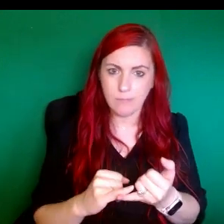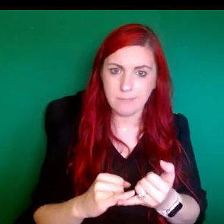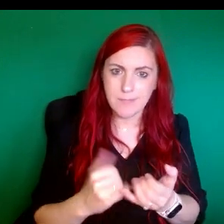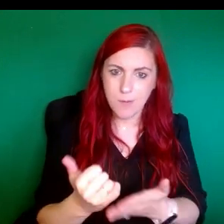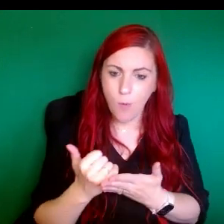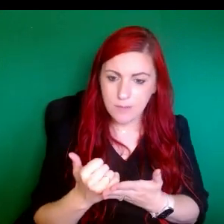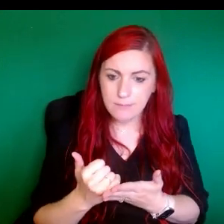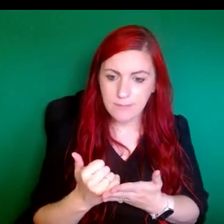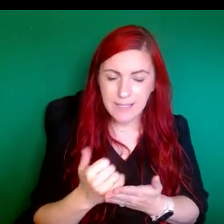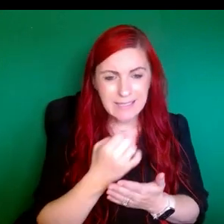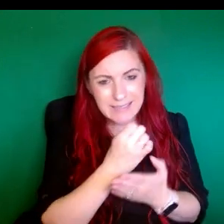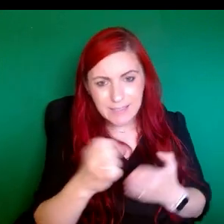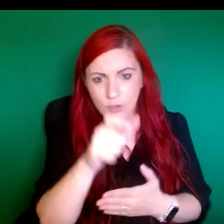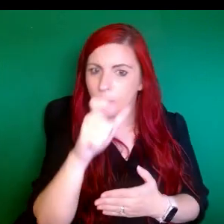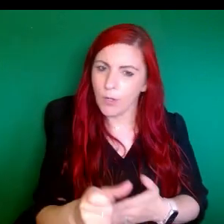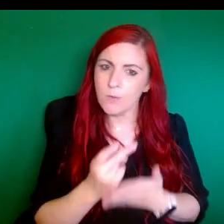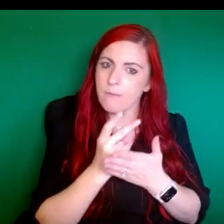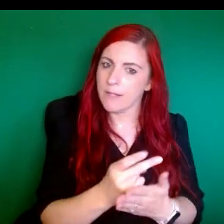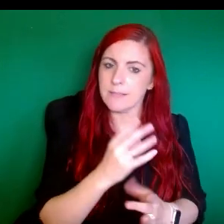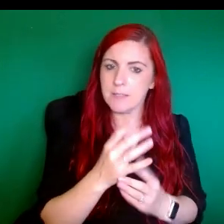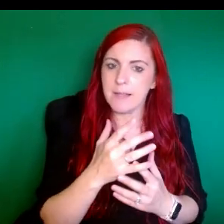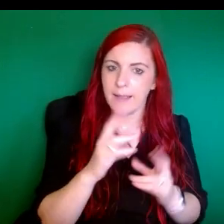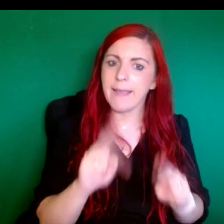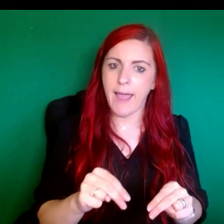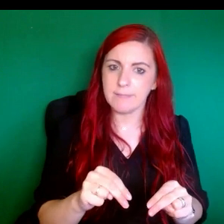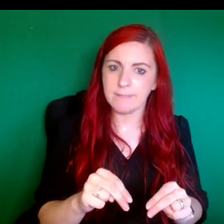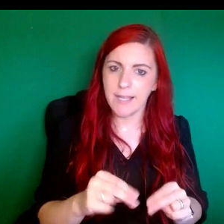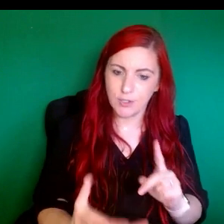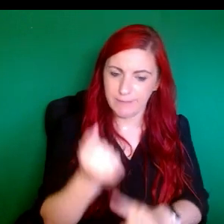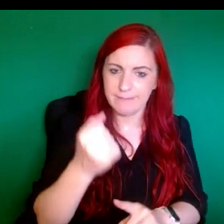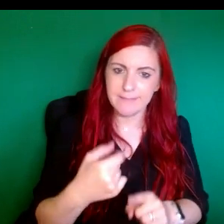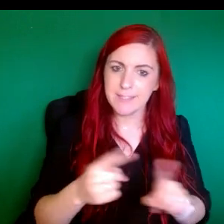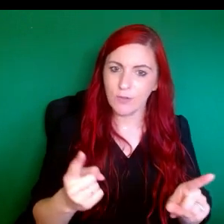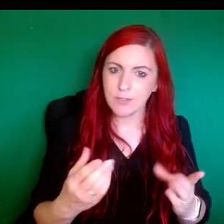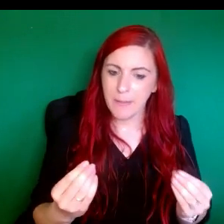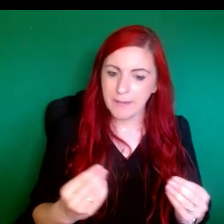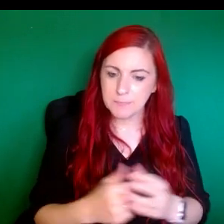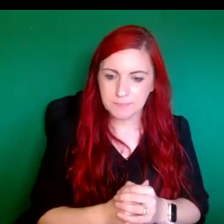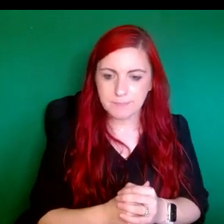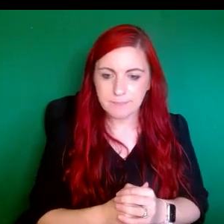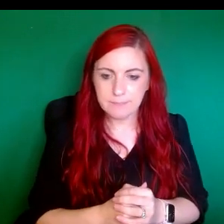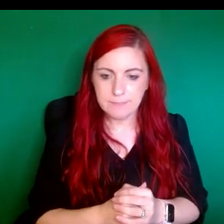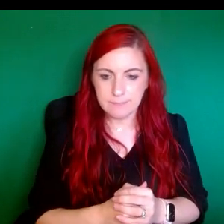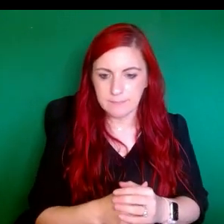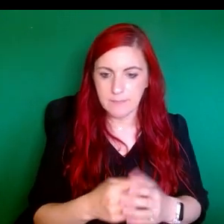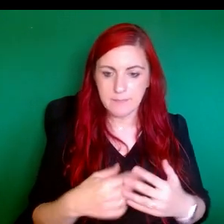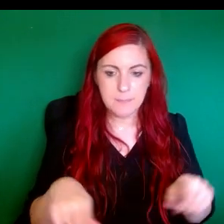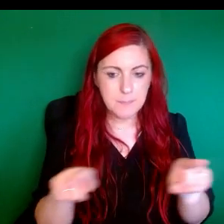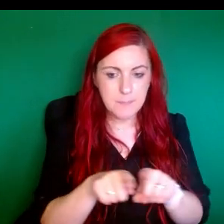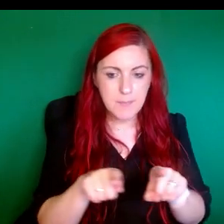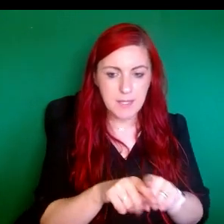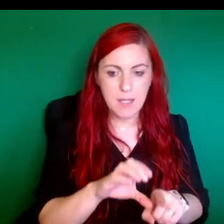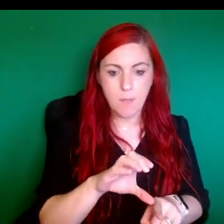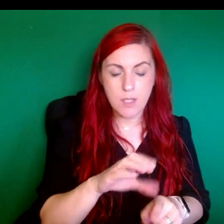community. An energetic and skilled team of volunteers also make up COPE Galway's board of directors. I want to thank